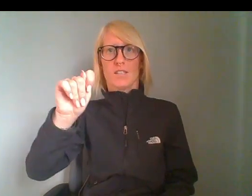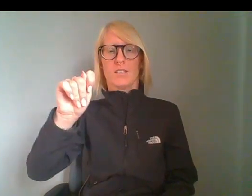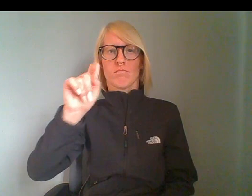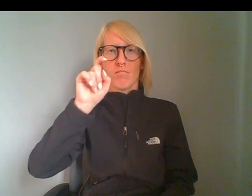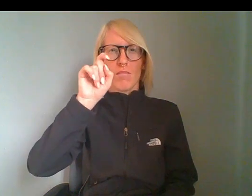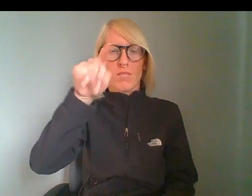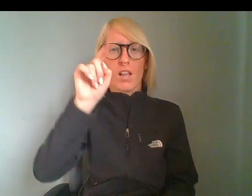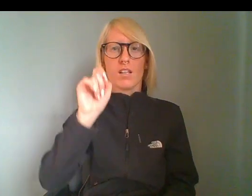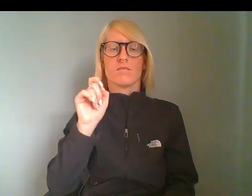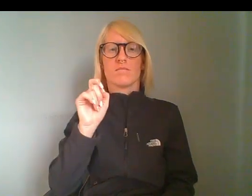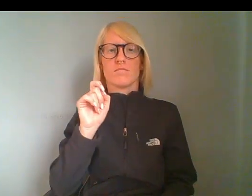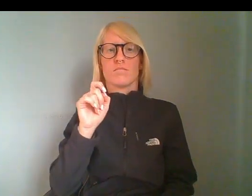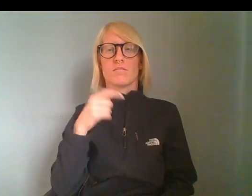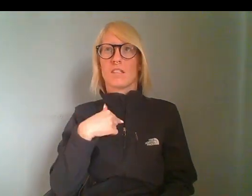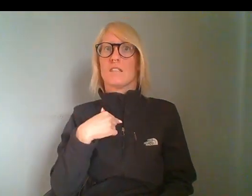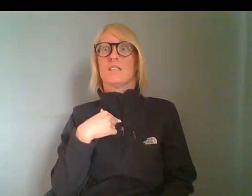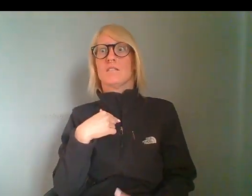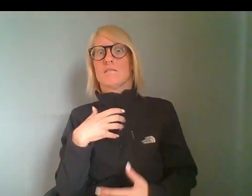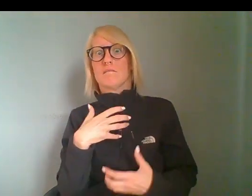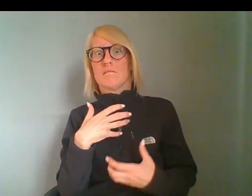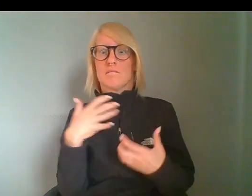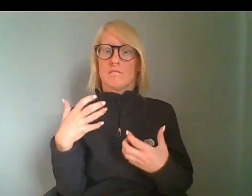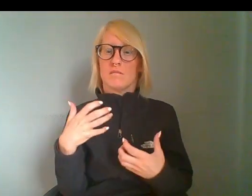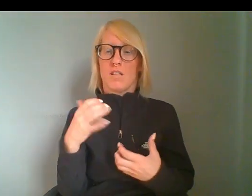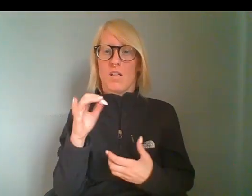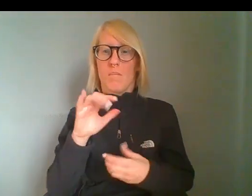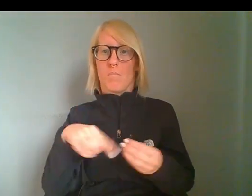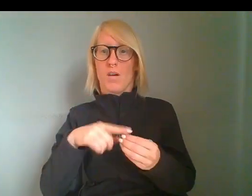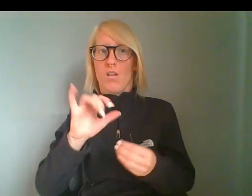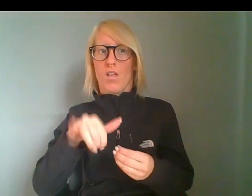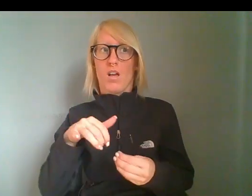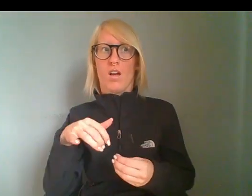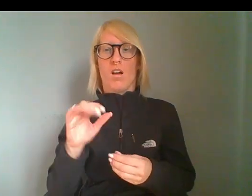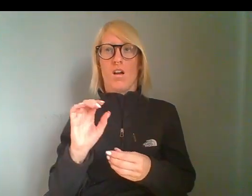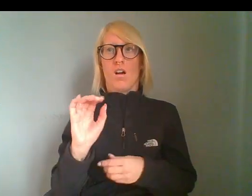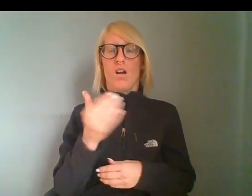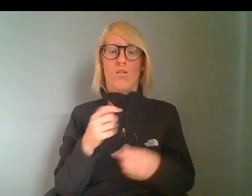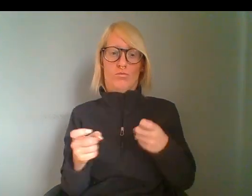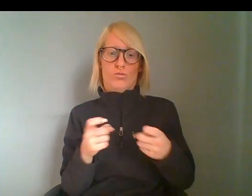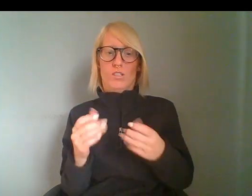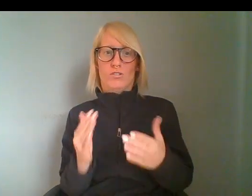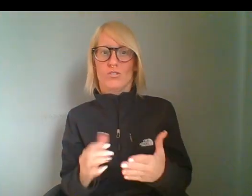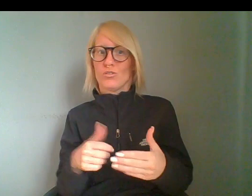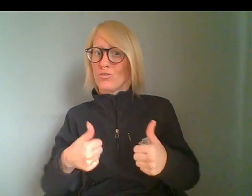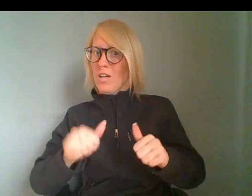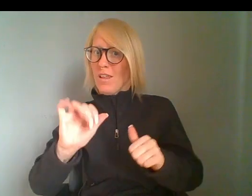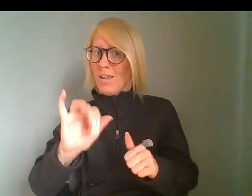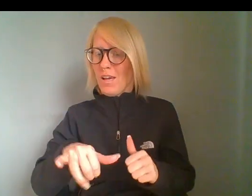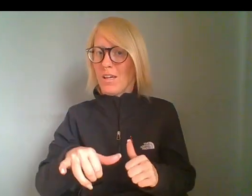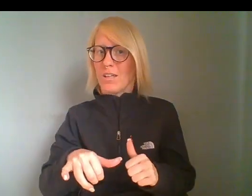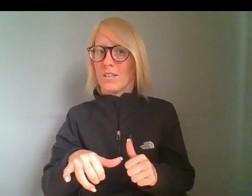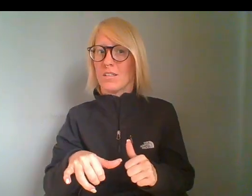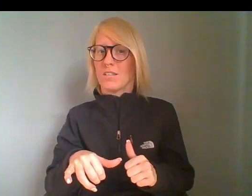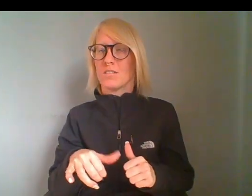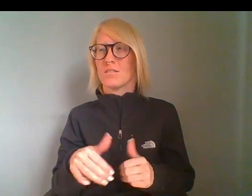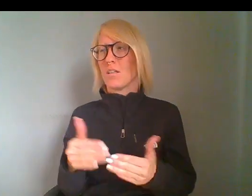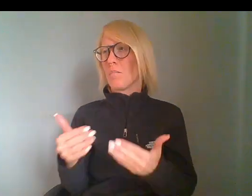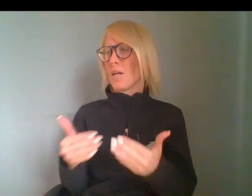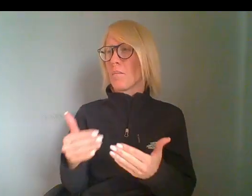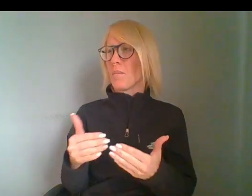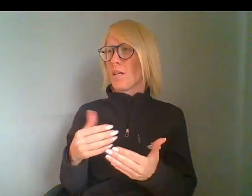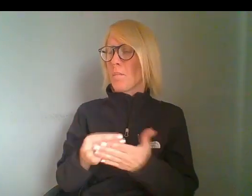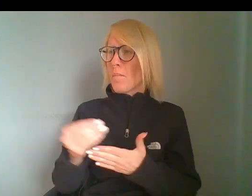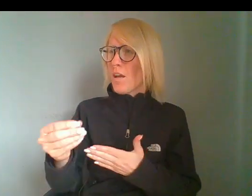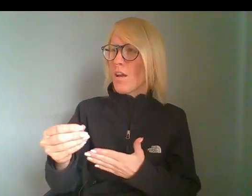ignorant about that, because our director was trying it out. Maybe advertising? Like you pay per click, maybe, that's what? Yeah.